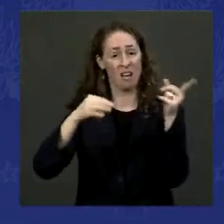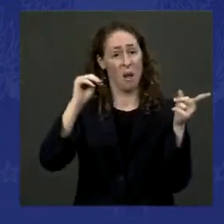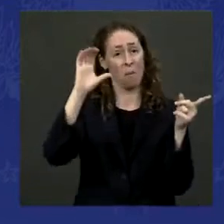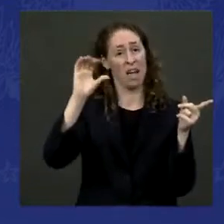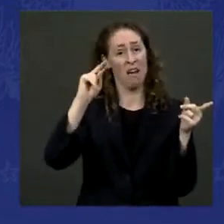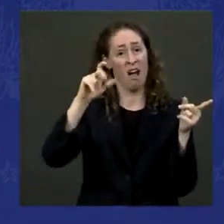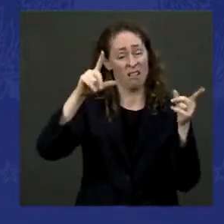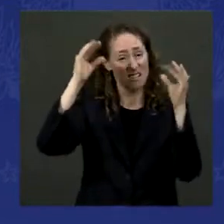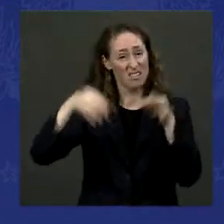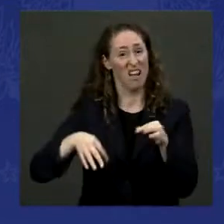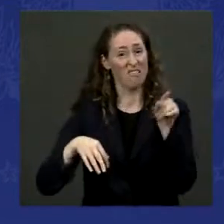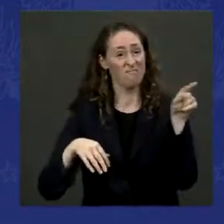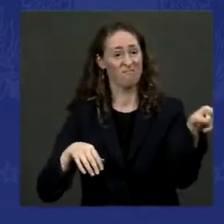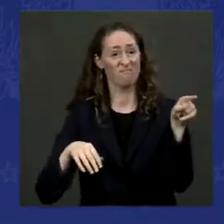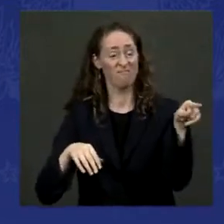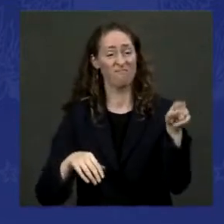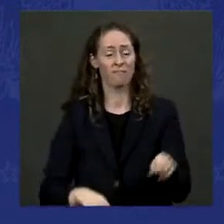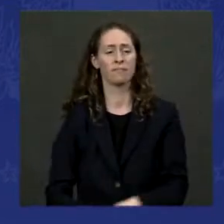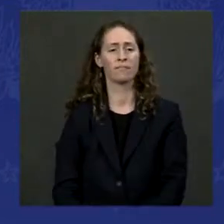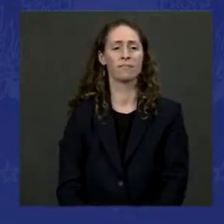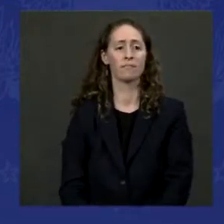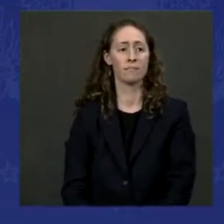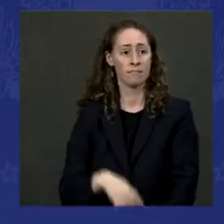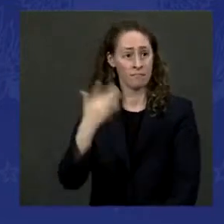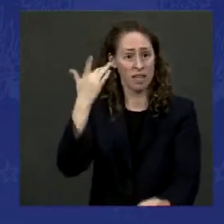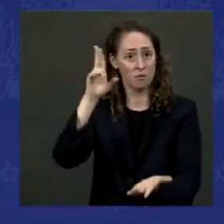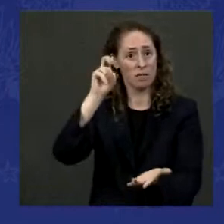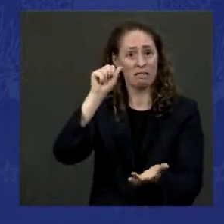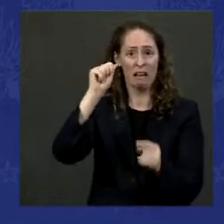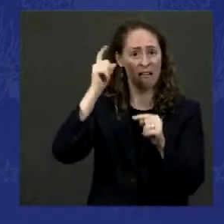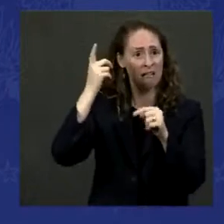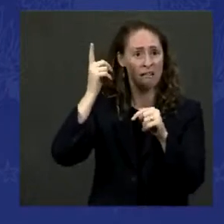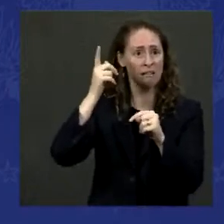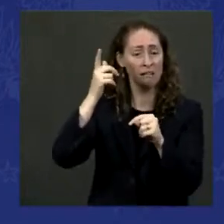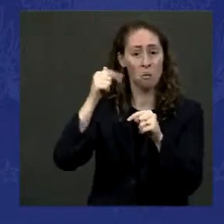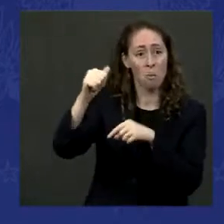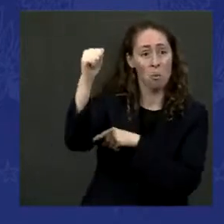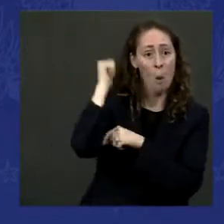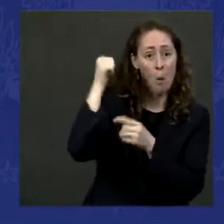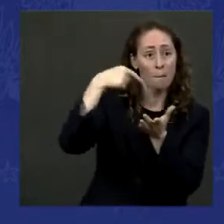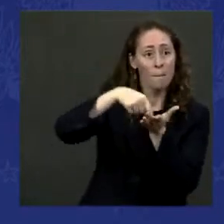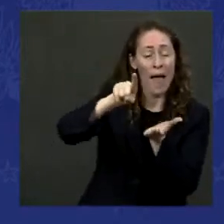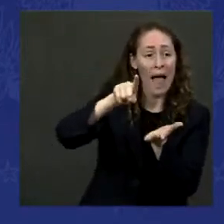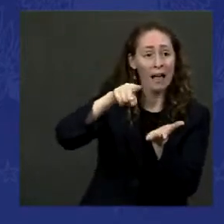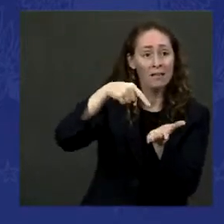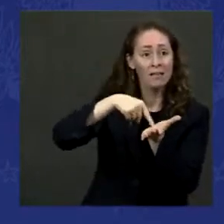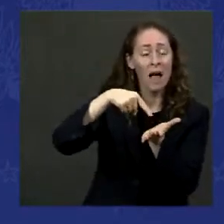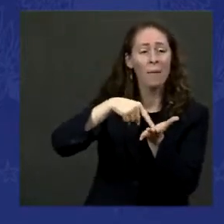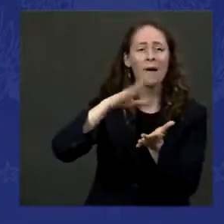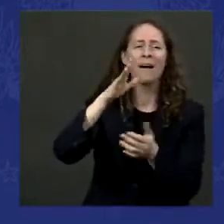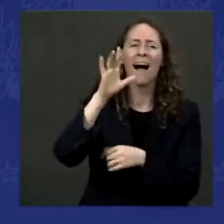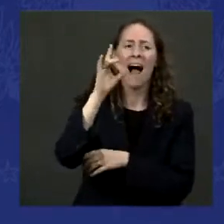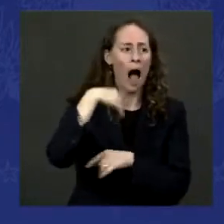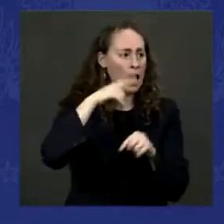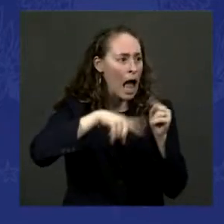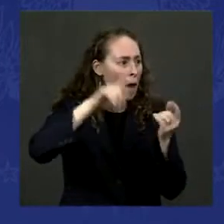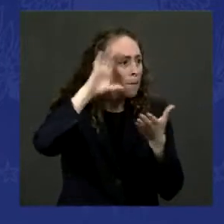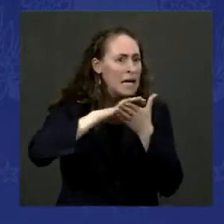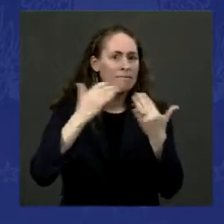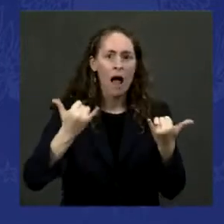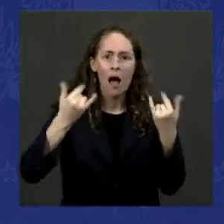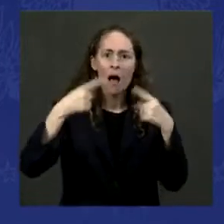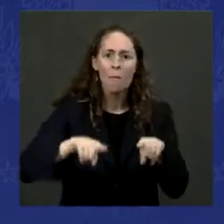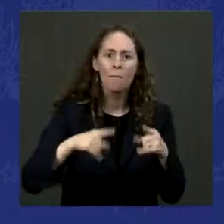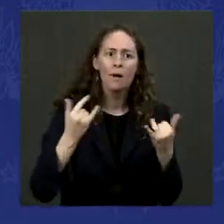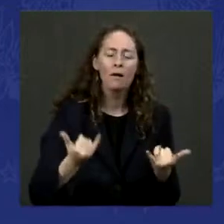possible that the U.S. will not pay its debt. That is possible. I can't believe that that will be the end result because the consequence is